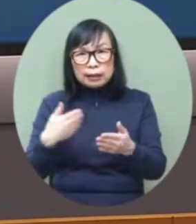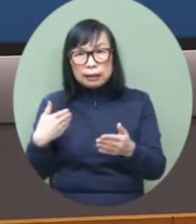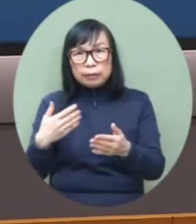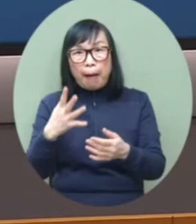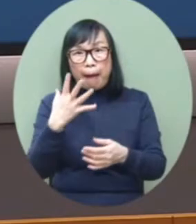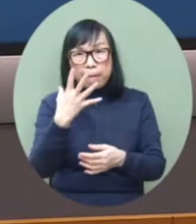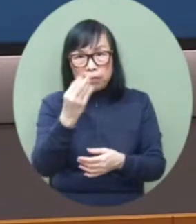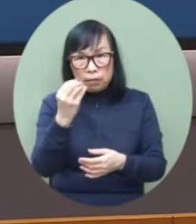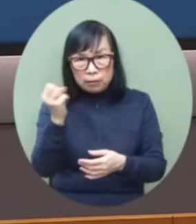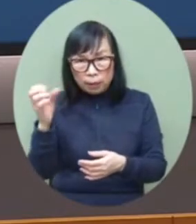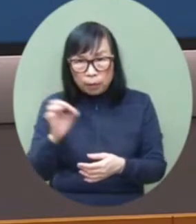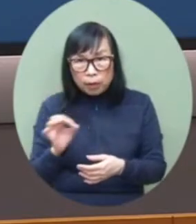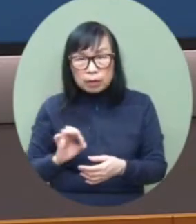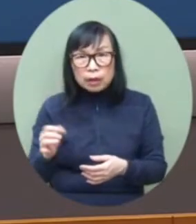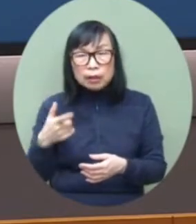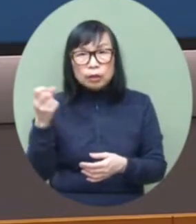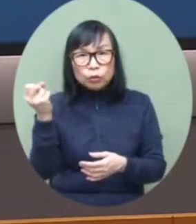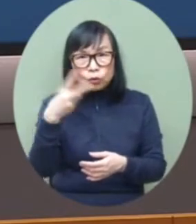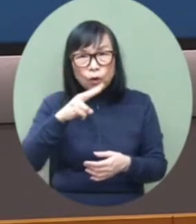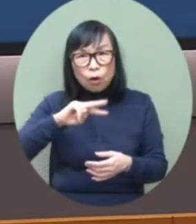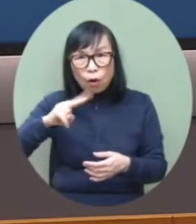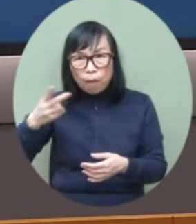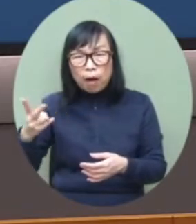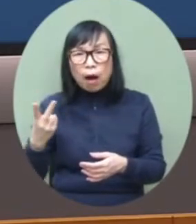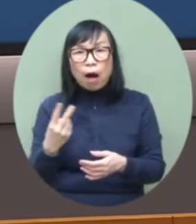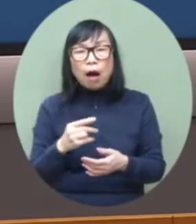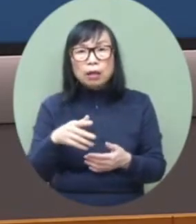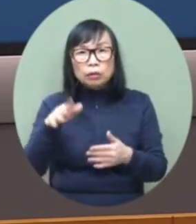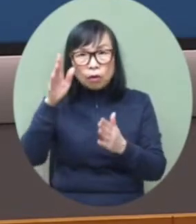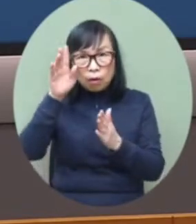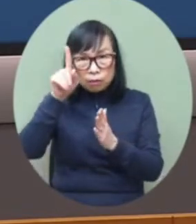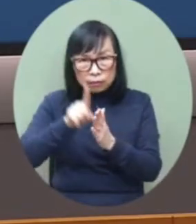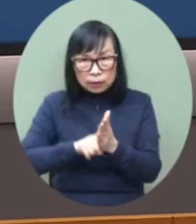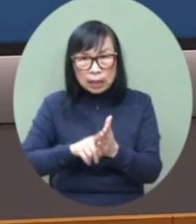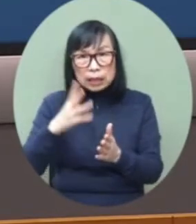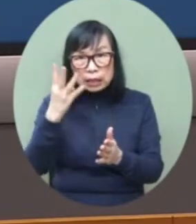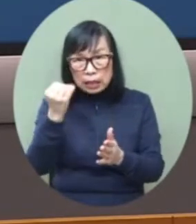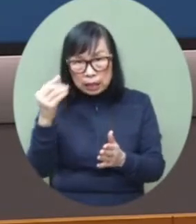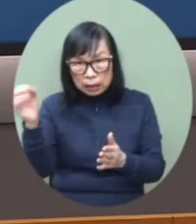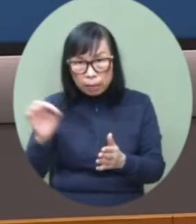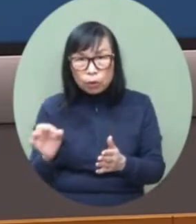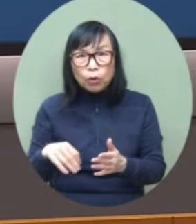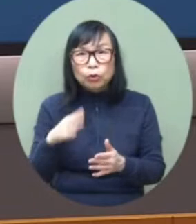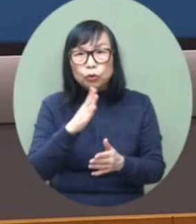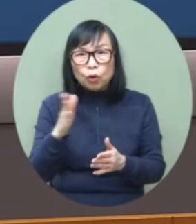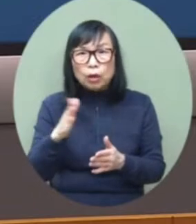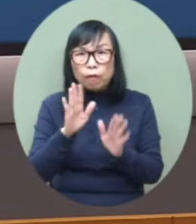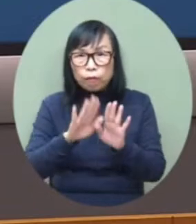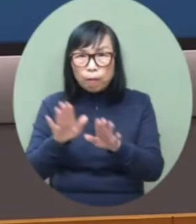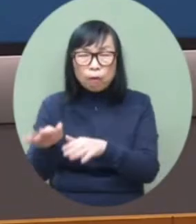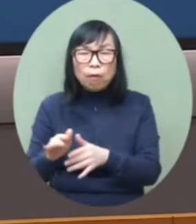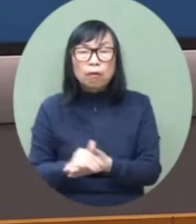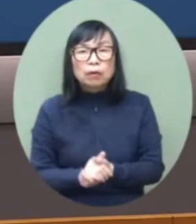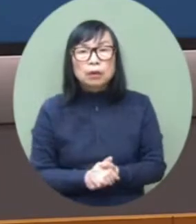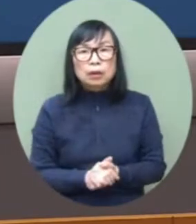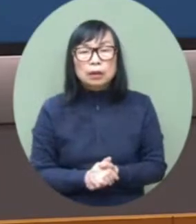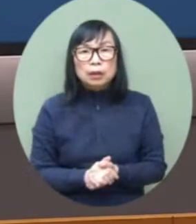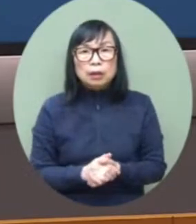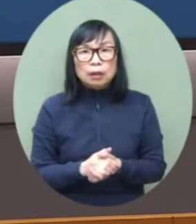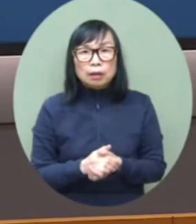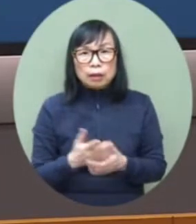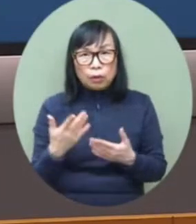surgeries, and we have slashed this down to 50% earlier, and we may be bringing this further down